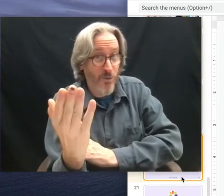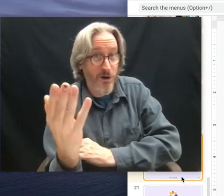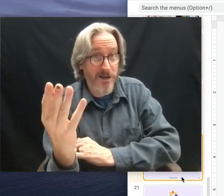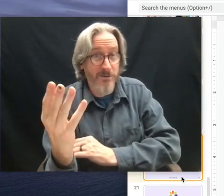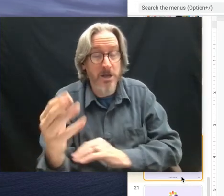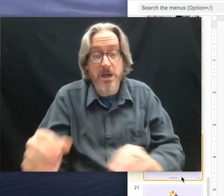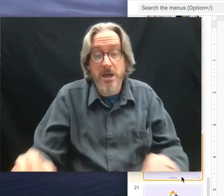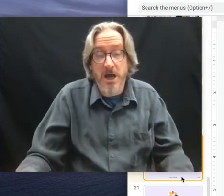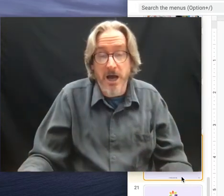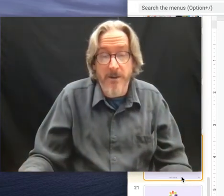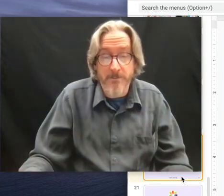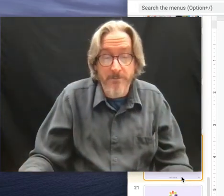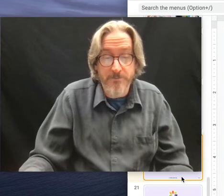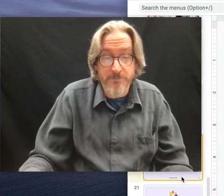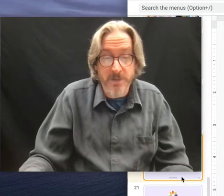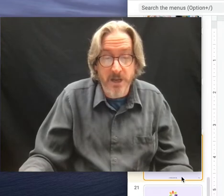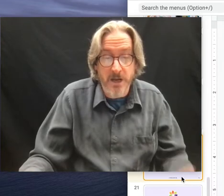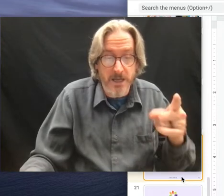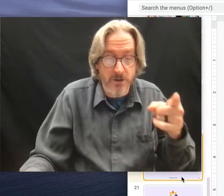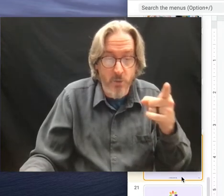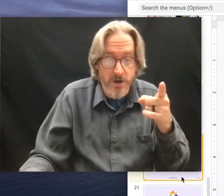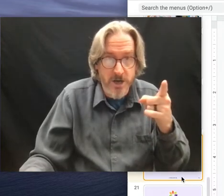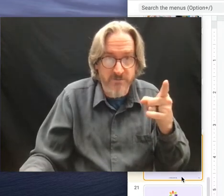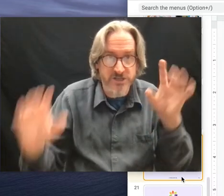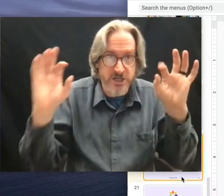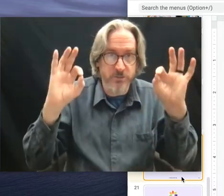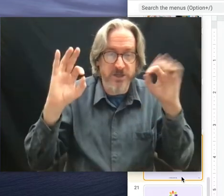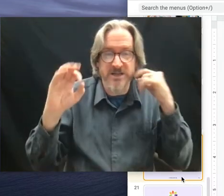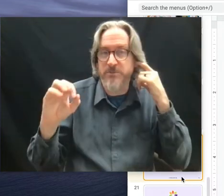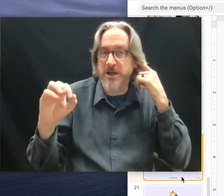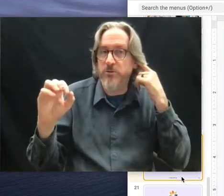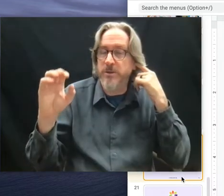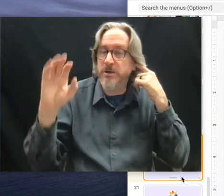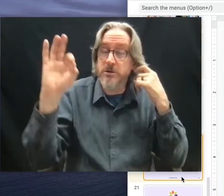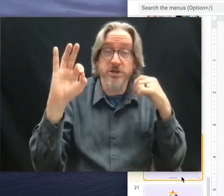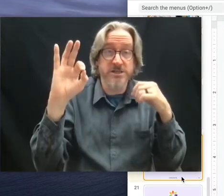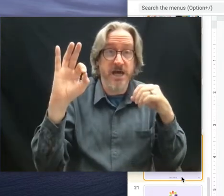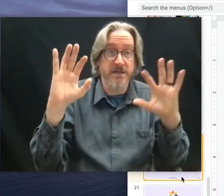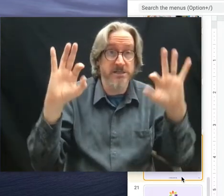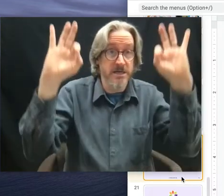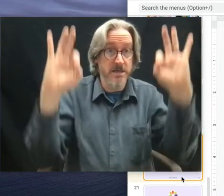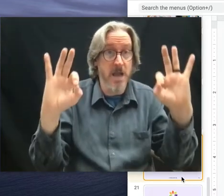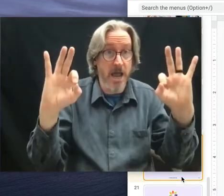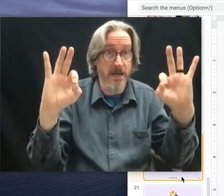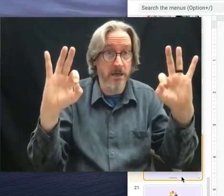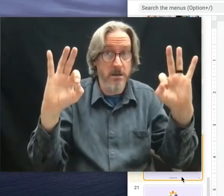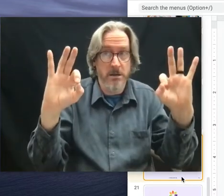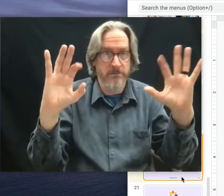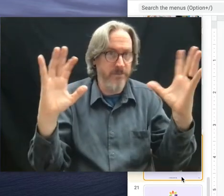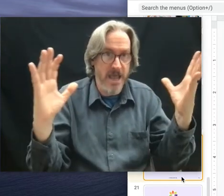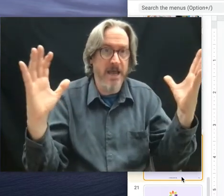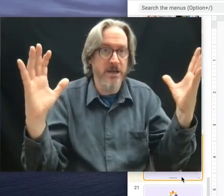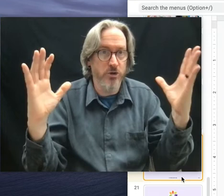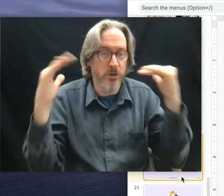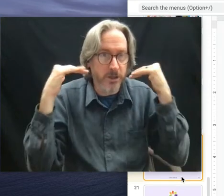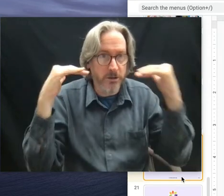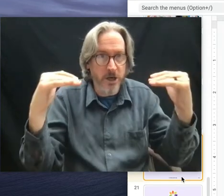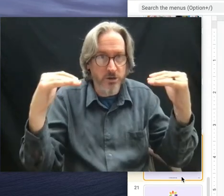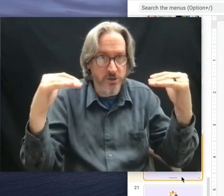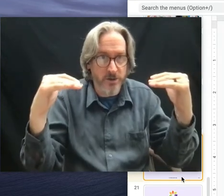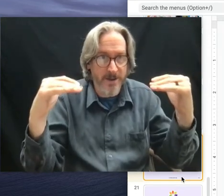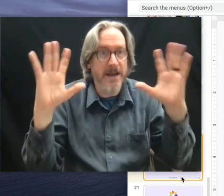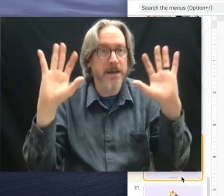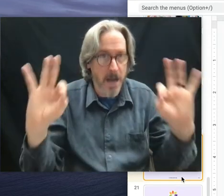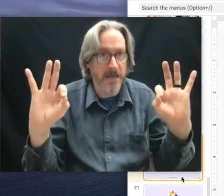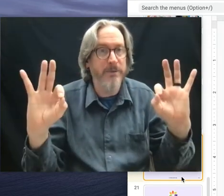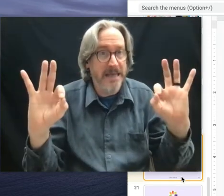6 in the morning. In the one conversation with the deafblind woman, she signs 9, and you clearly know